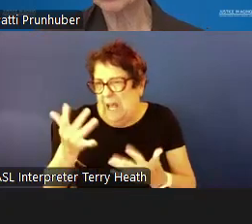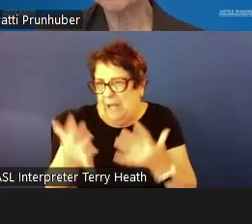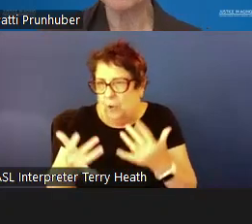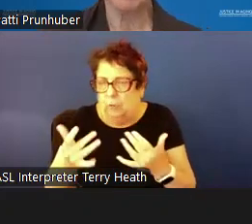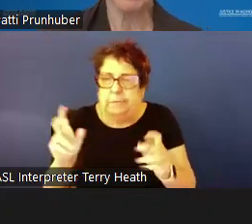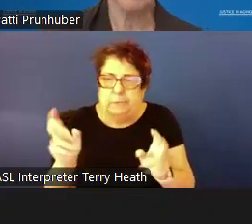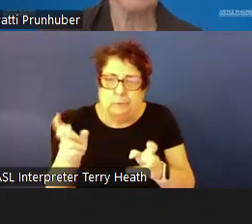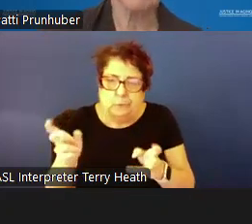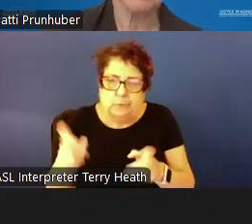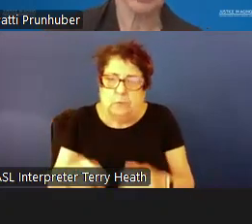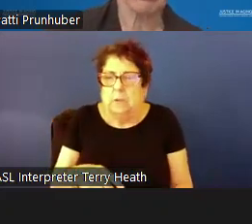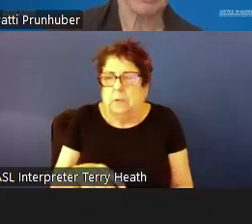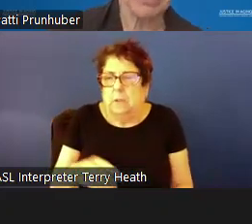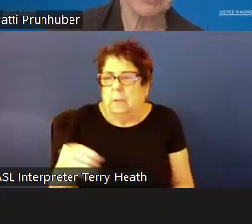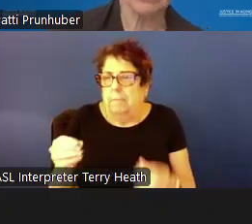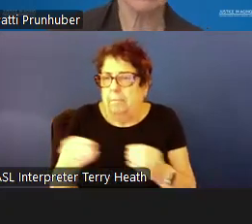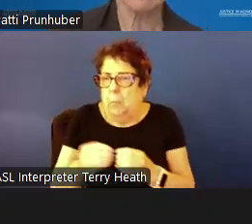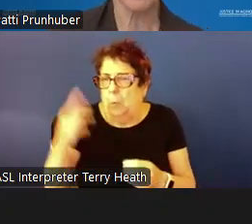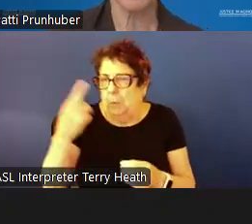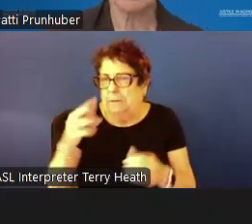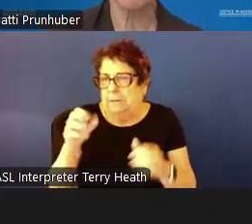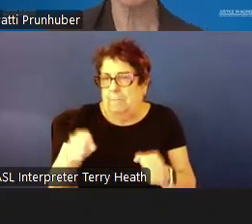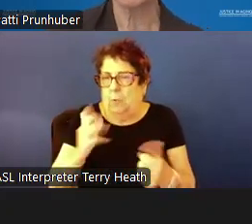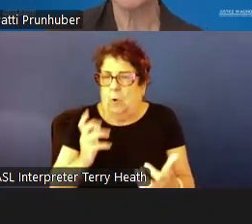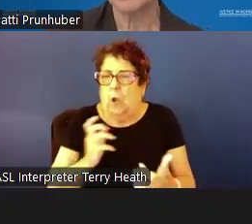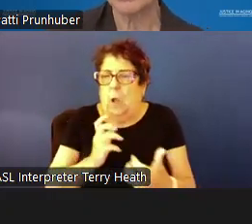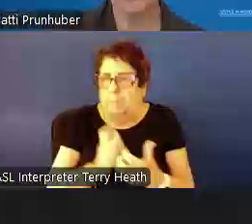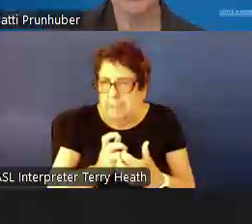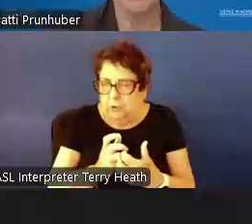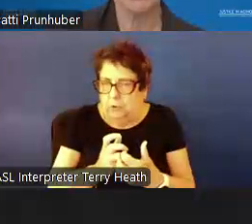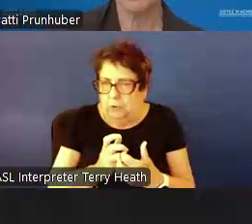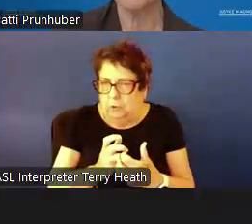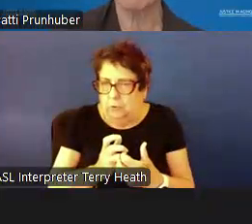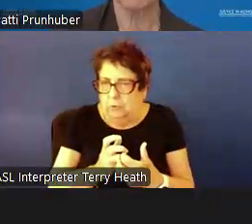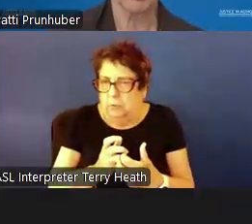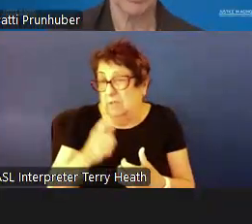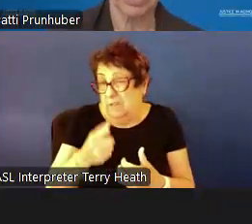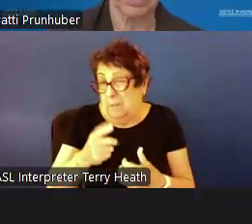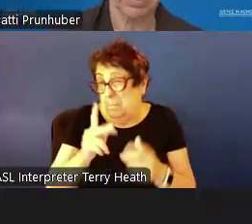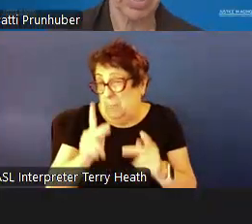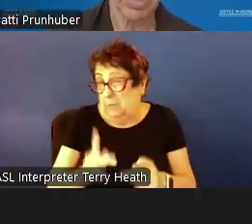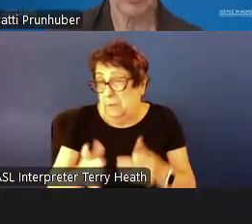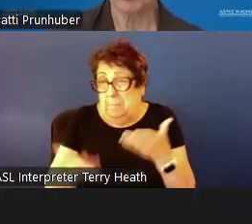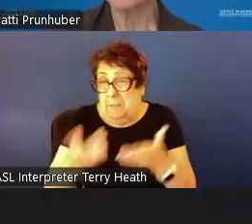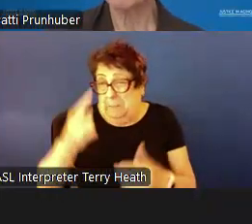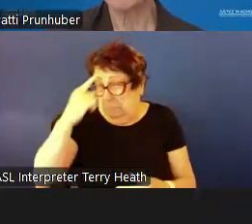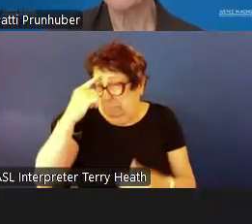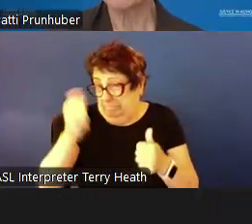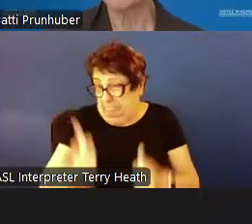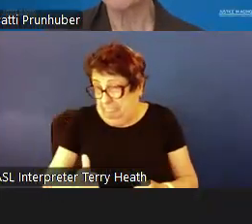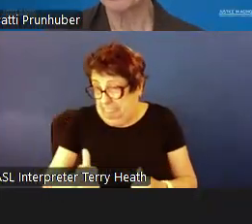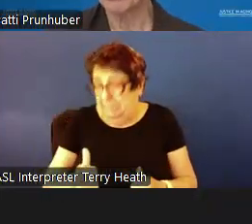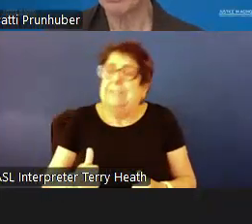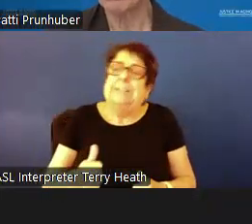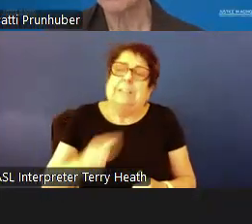be available for a person with diminished capacity to make sure that all notices are being sent to another person or some